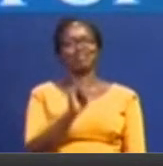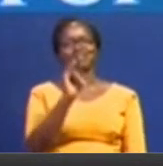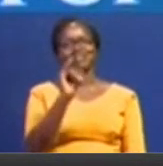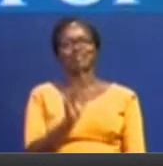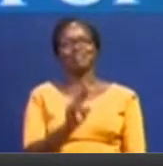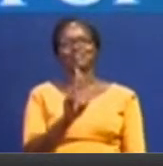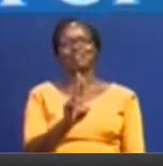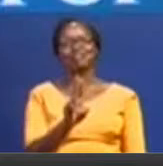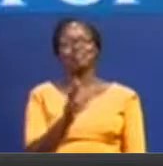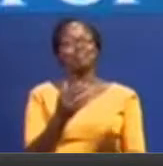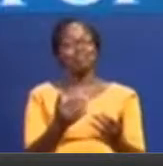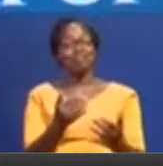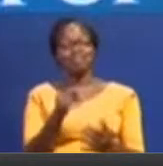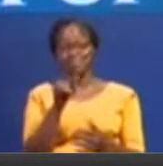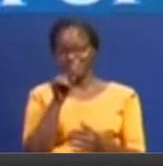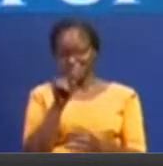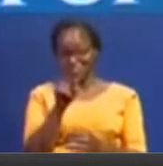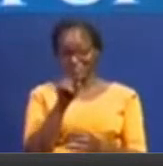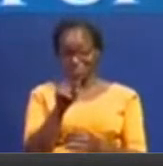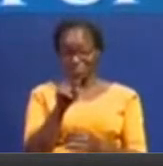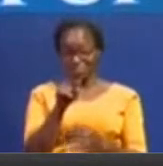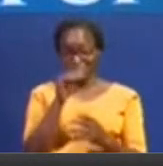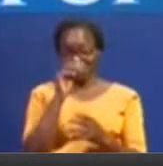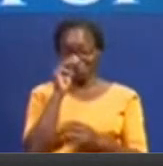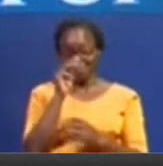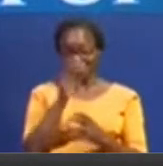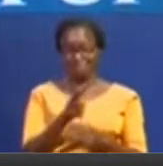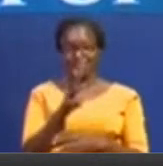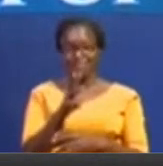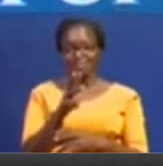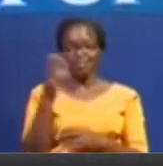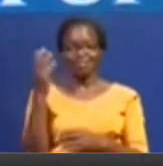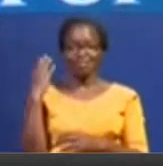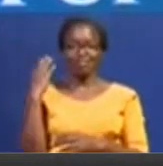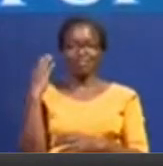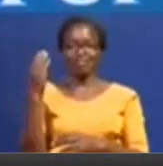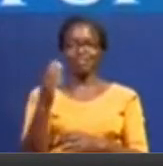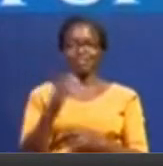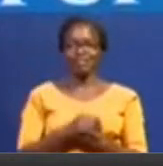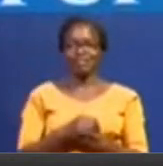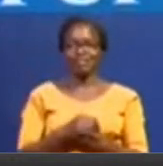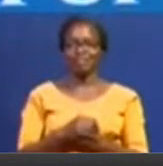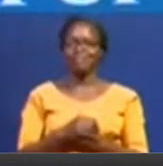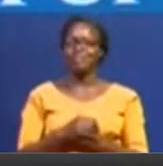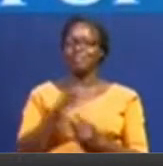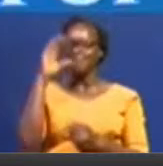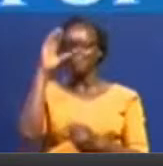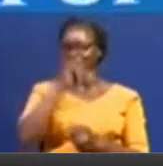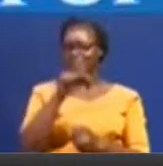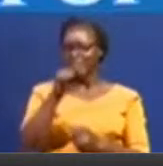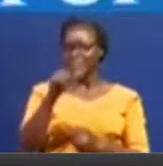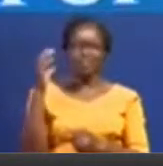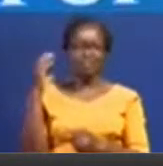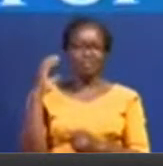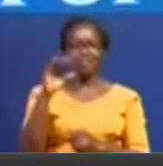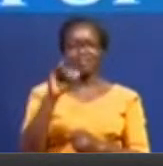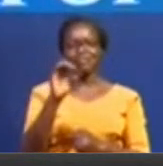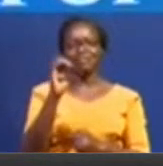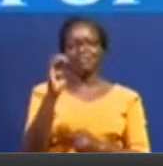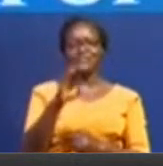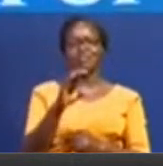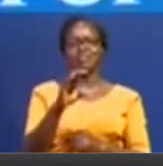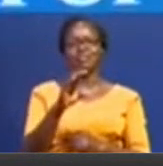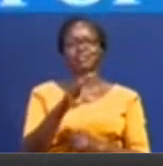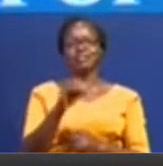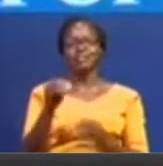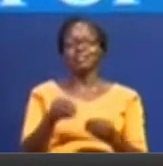You have said now the Wanjiku is going to be the chair. Now, assume you are the chair of the IPC and we are